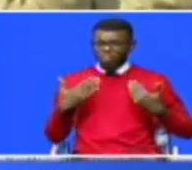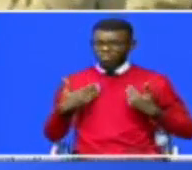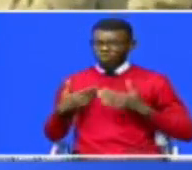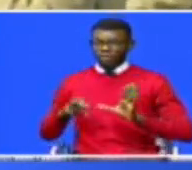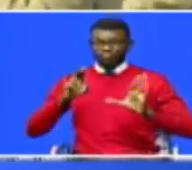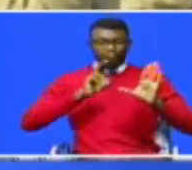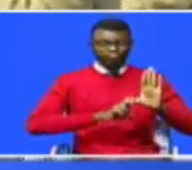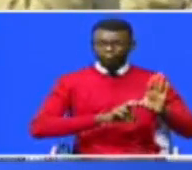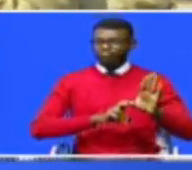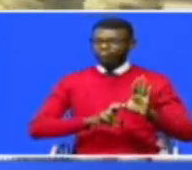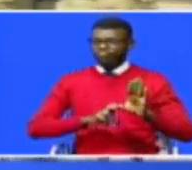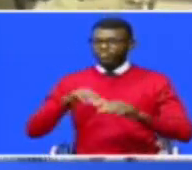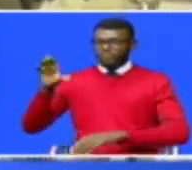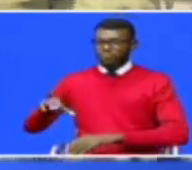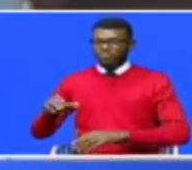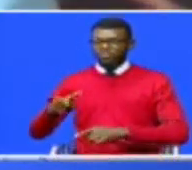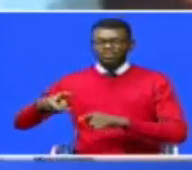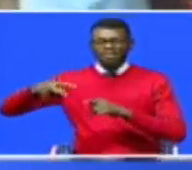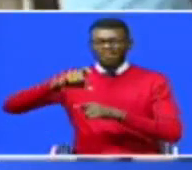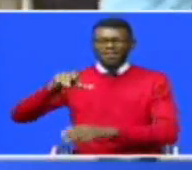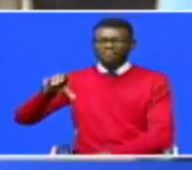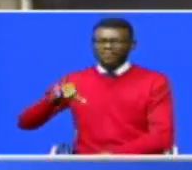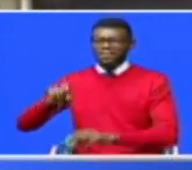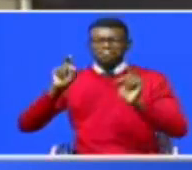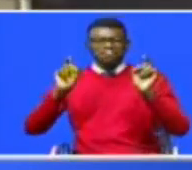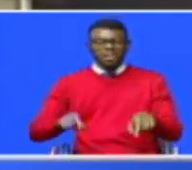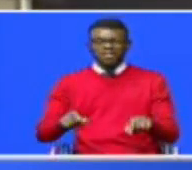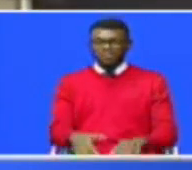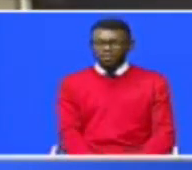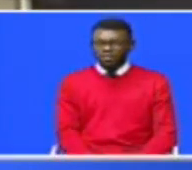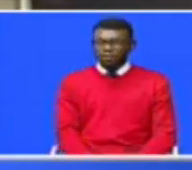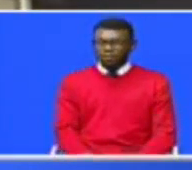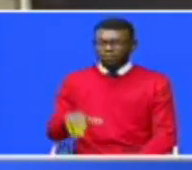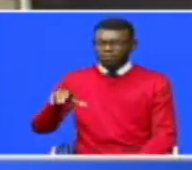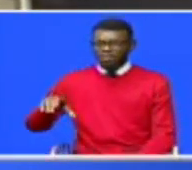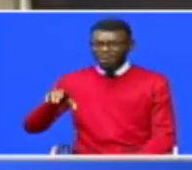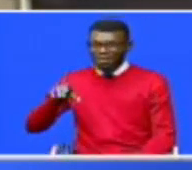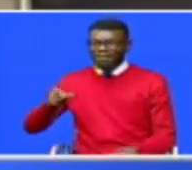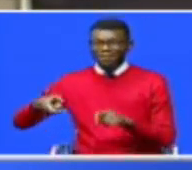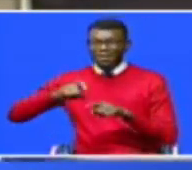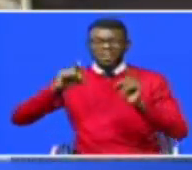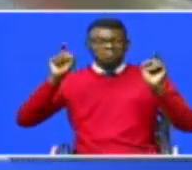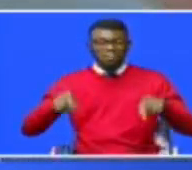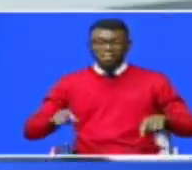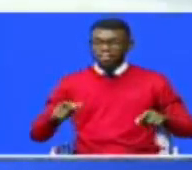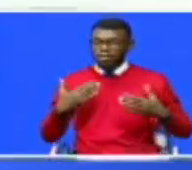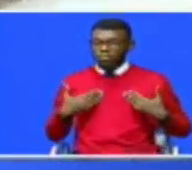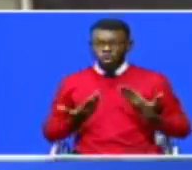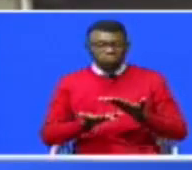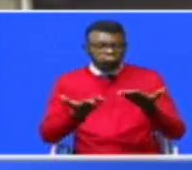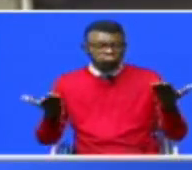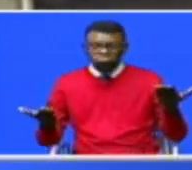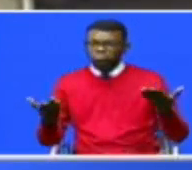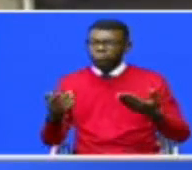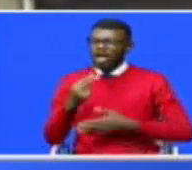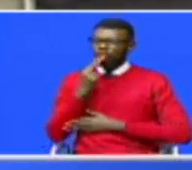itabidi kwamba wameongezewa bei ya usafiri. Lazima fare itapanda. Huyo huyo mwananchi wa kawaida mwenye ameshindwa kununua